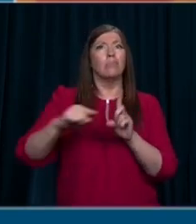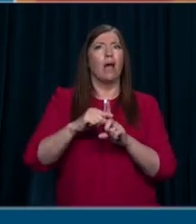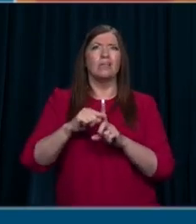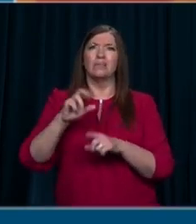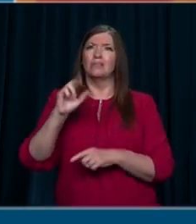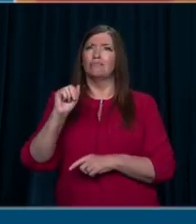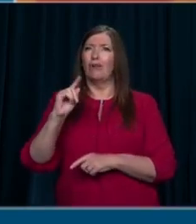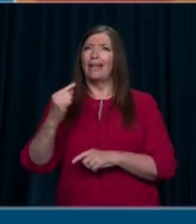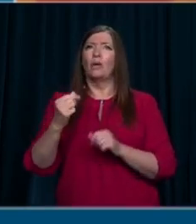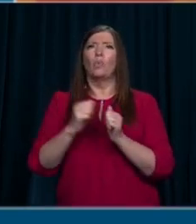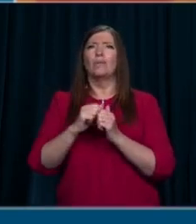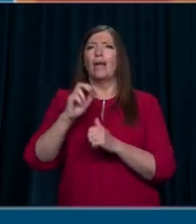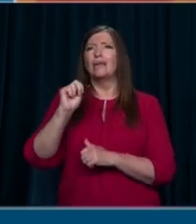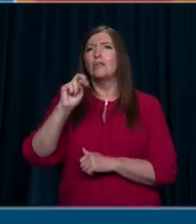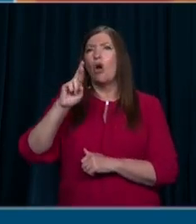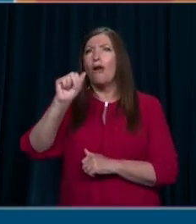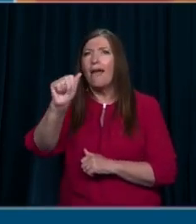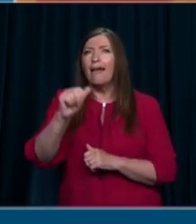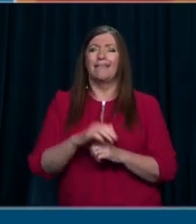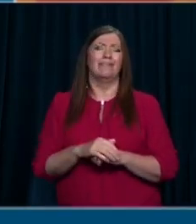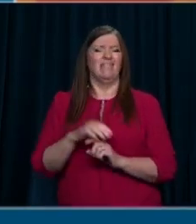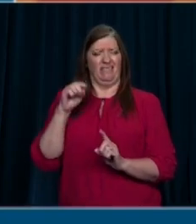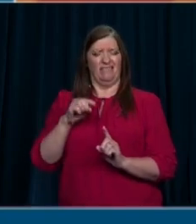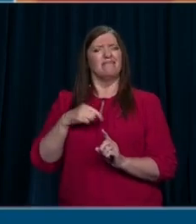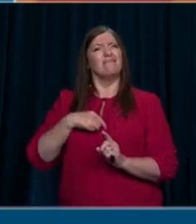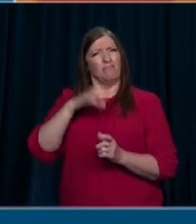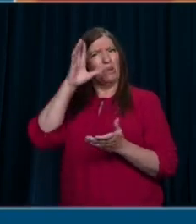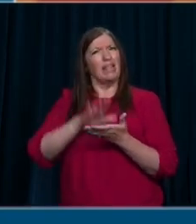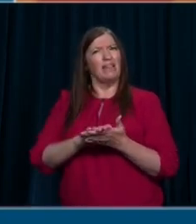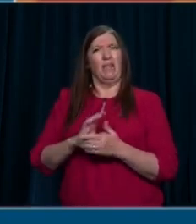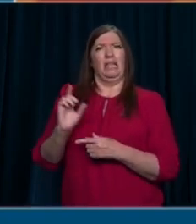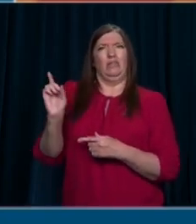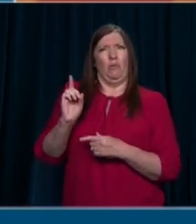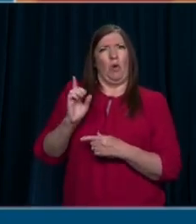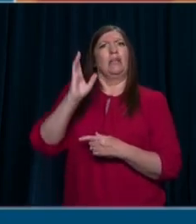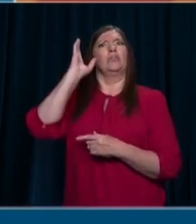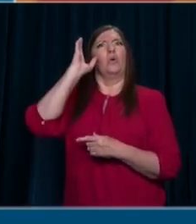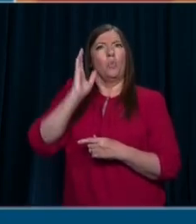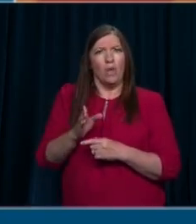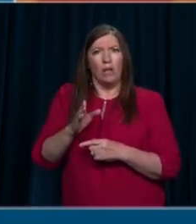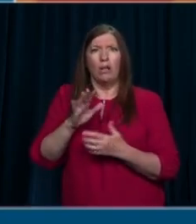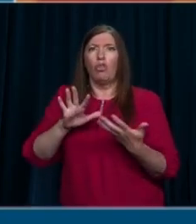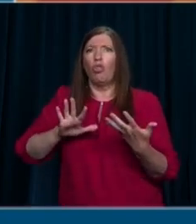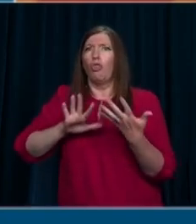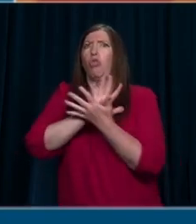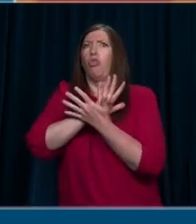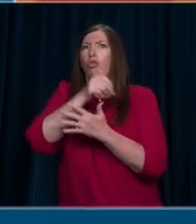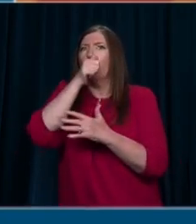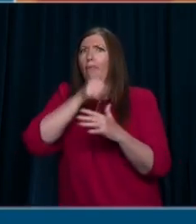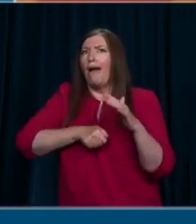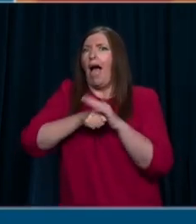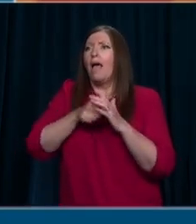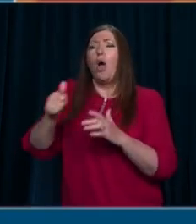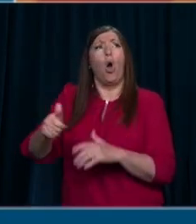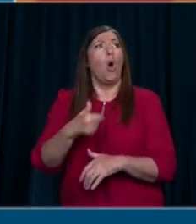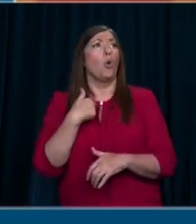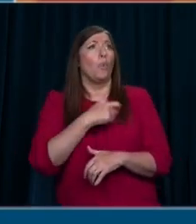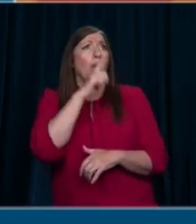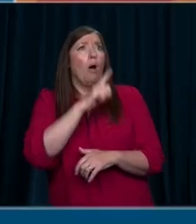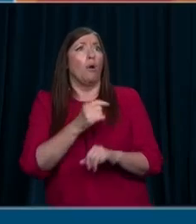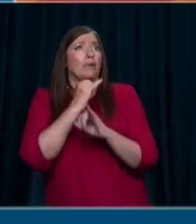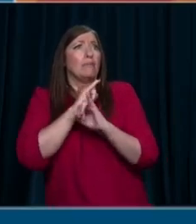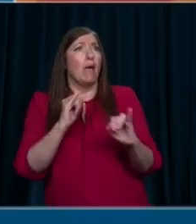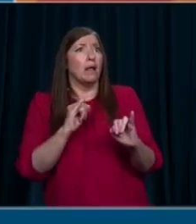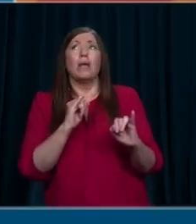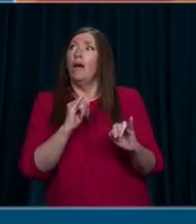NRA. This is why I believe that the Democrats are going to disguise themselves as independents and pull a